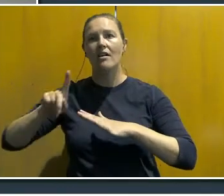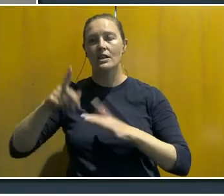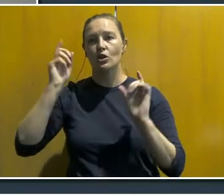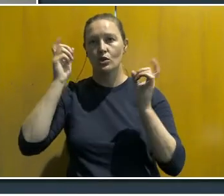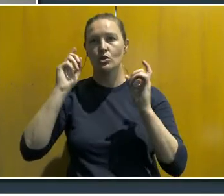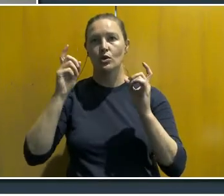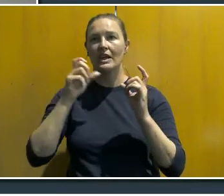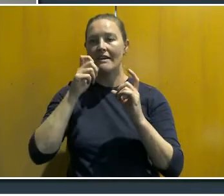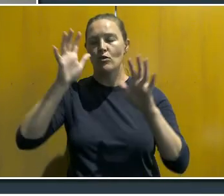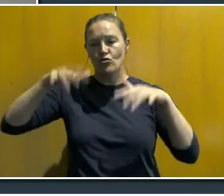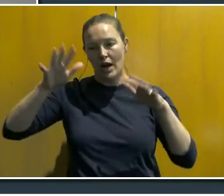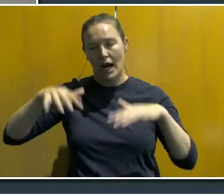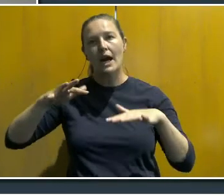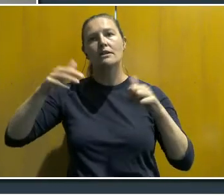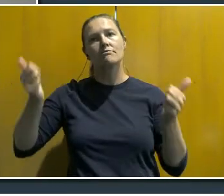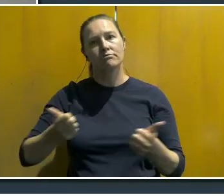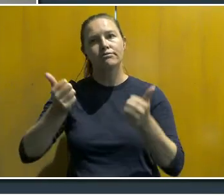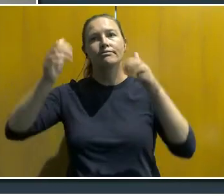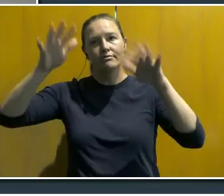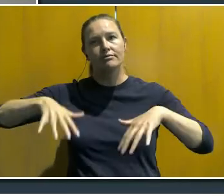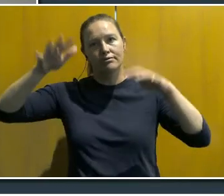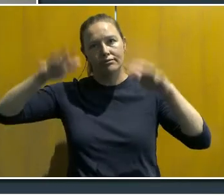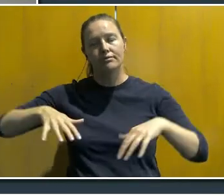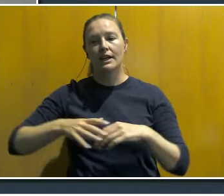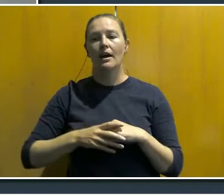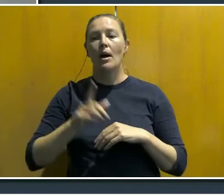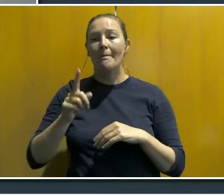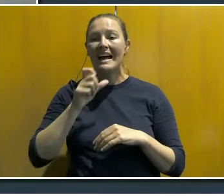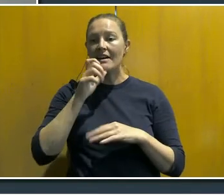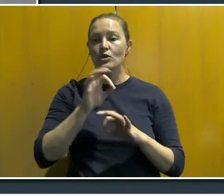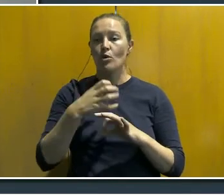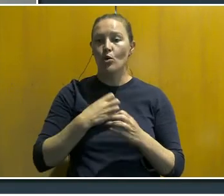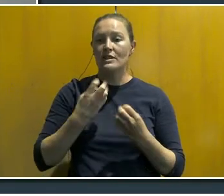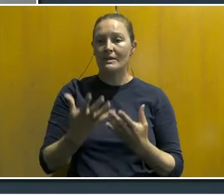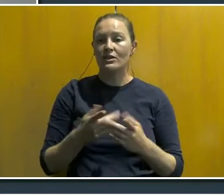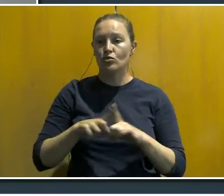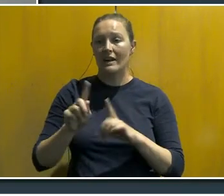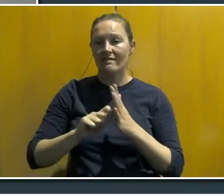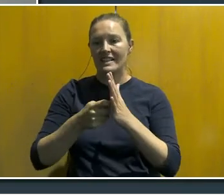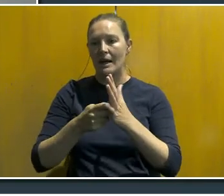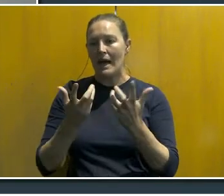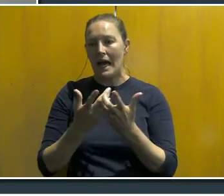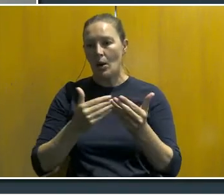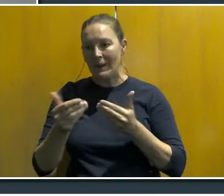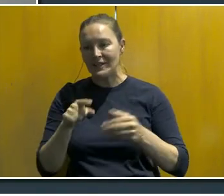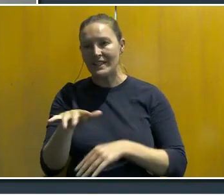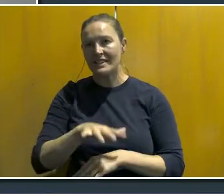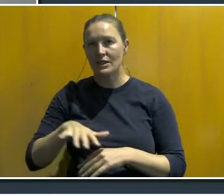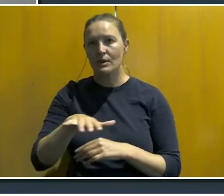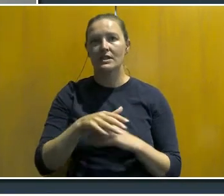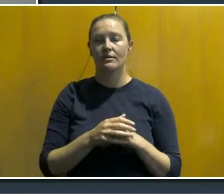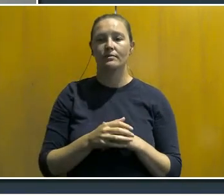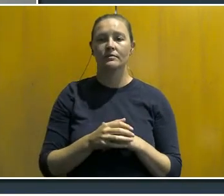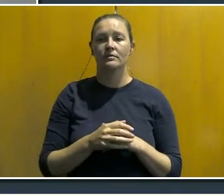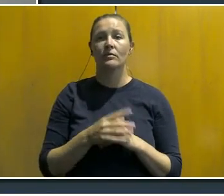and prolonged rain events, but with no increase in spending, what is being done to alleviate this? One of the responses